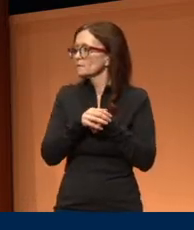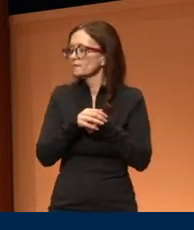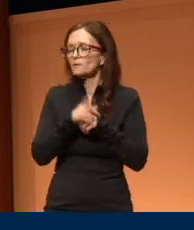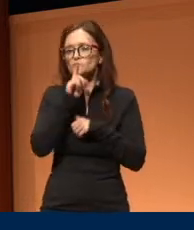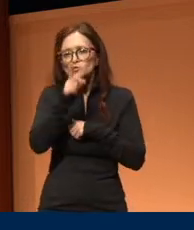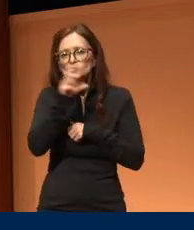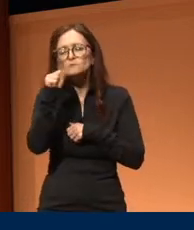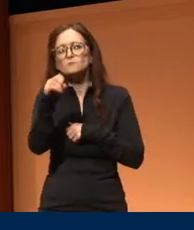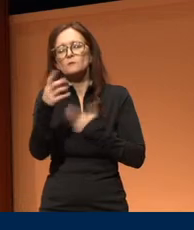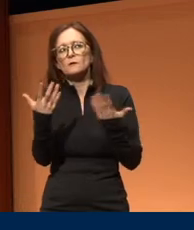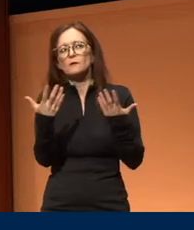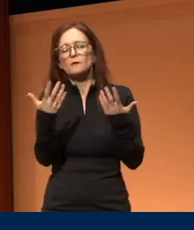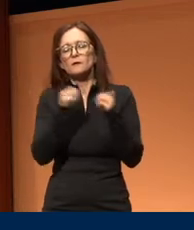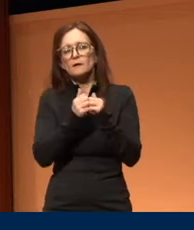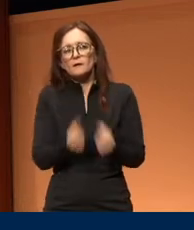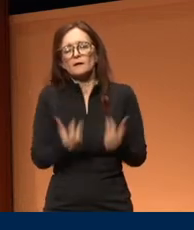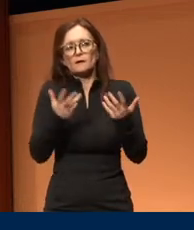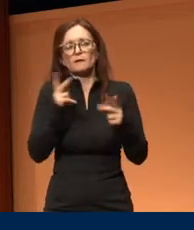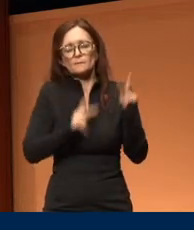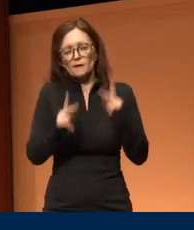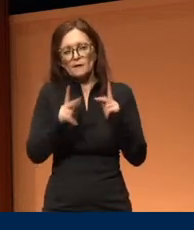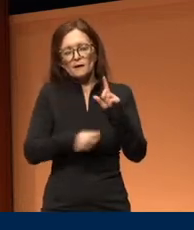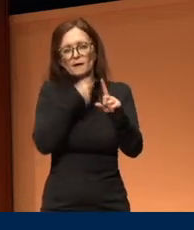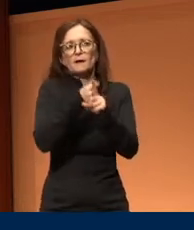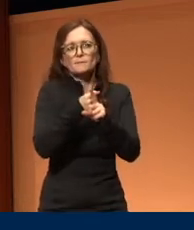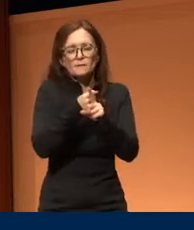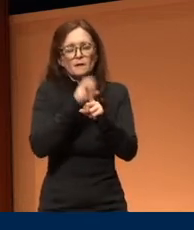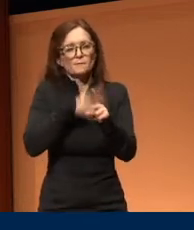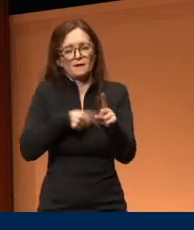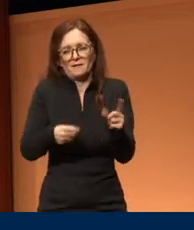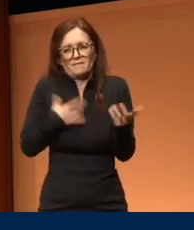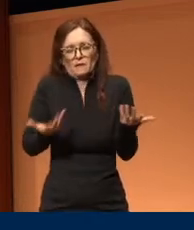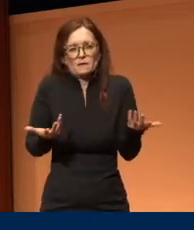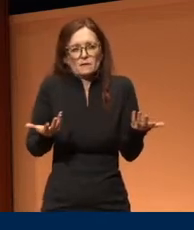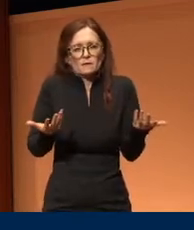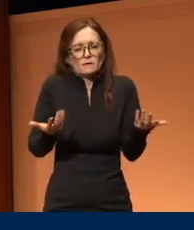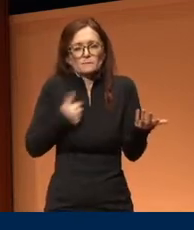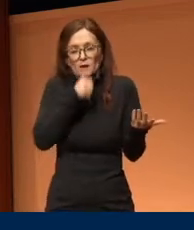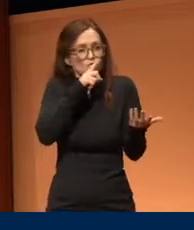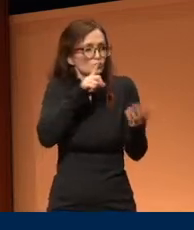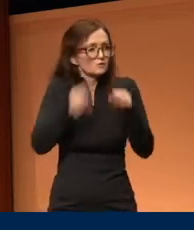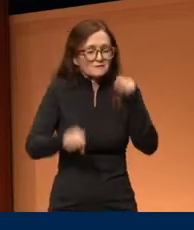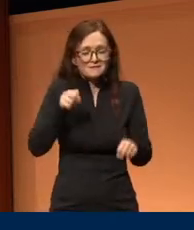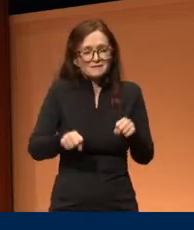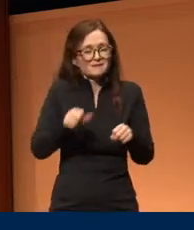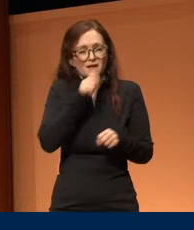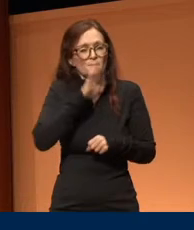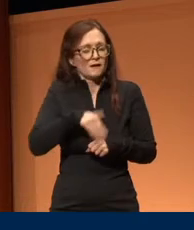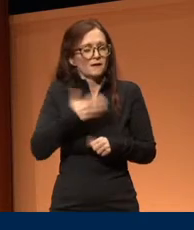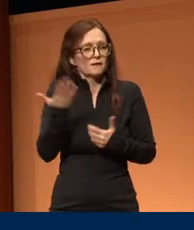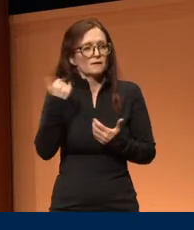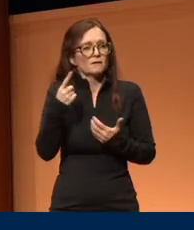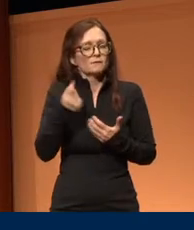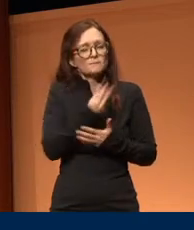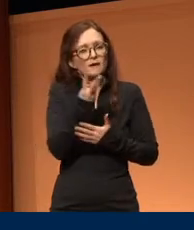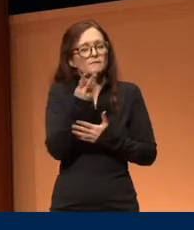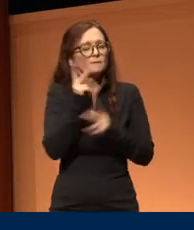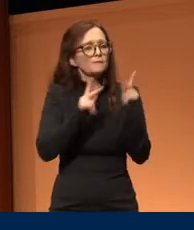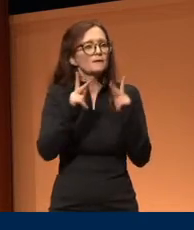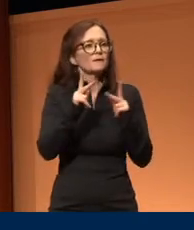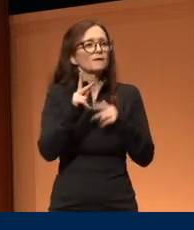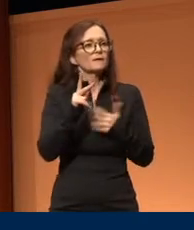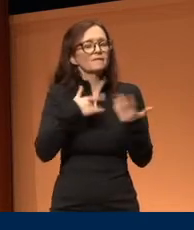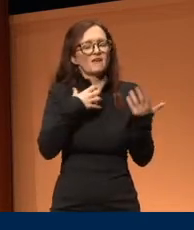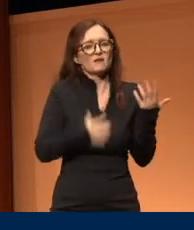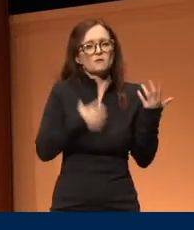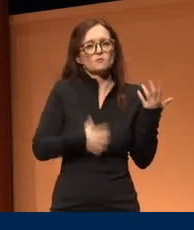Sure, the question is how many will be affected and how bad will it be? And I'm not sure it would be so bad because many of them don't really crave